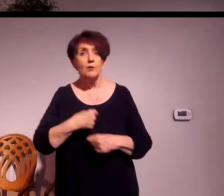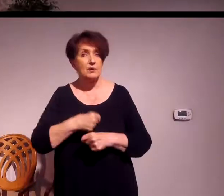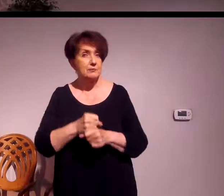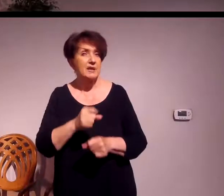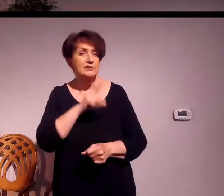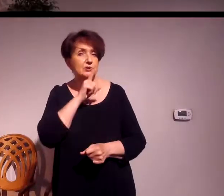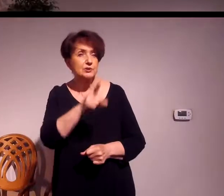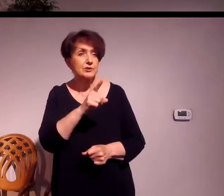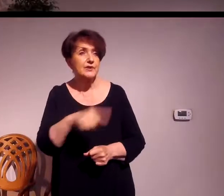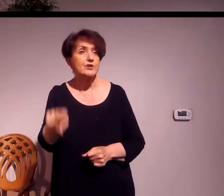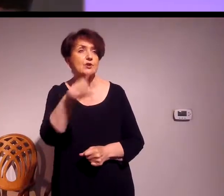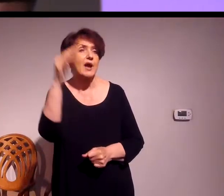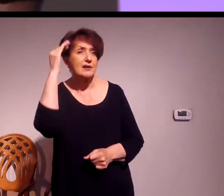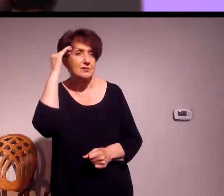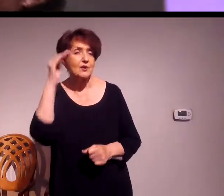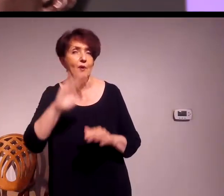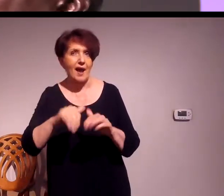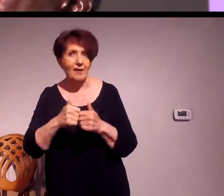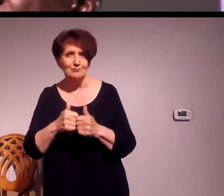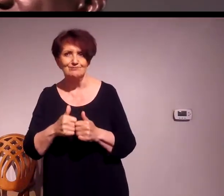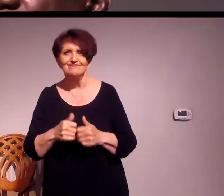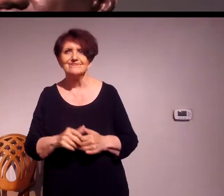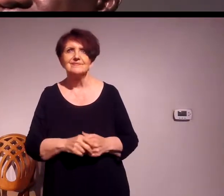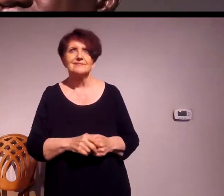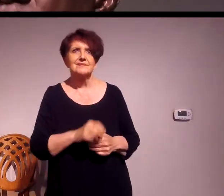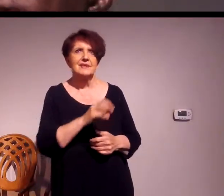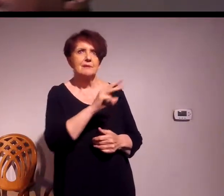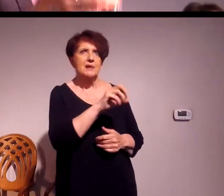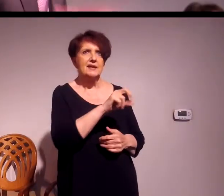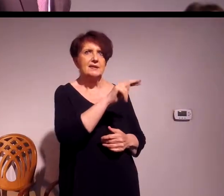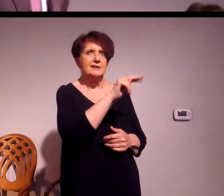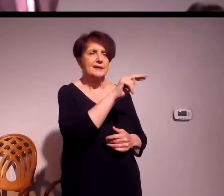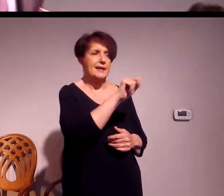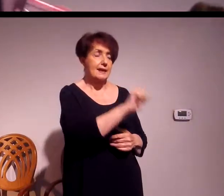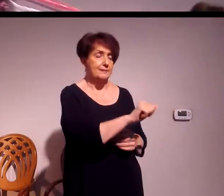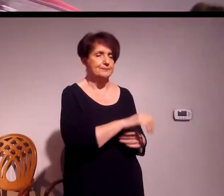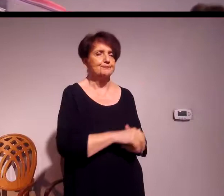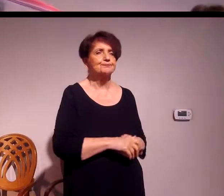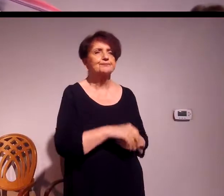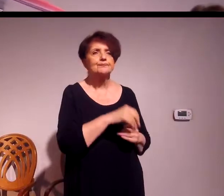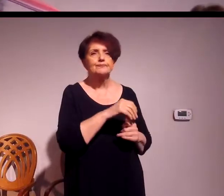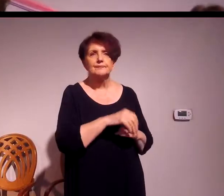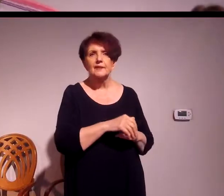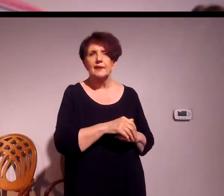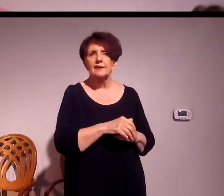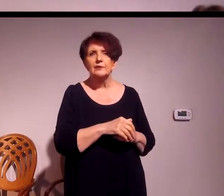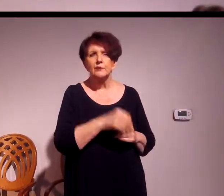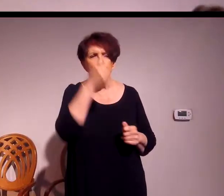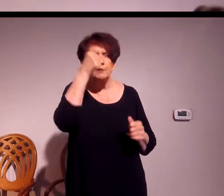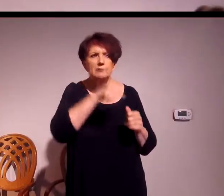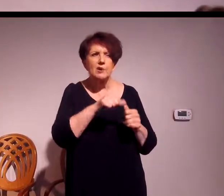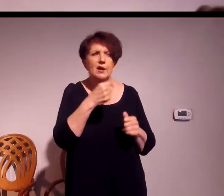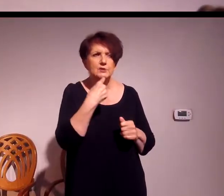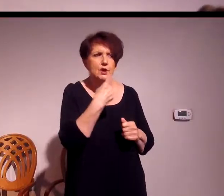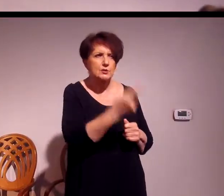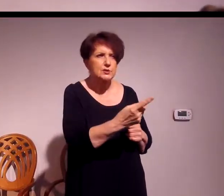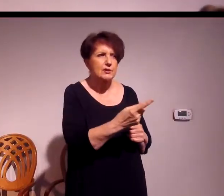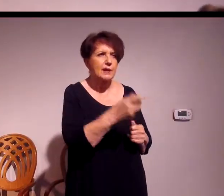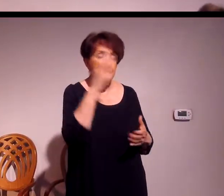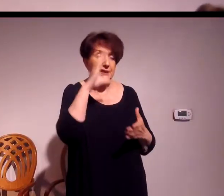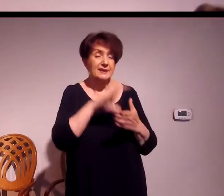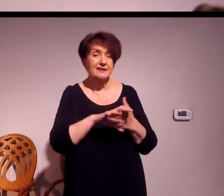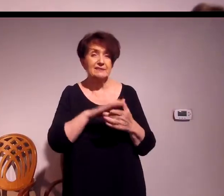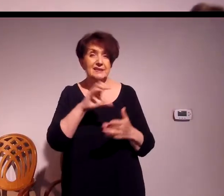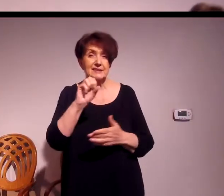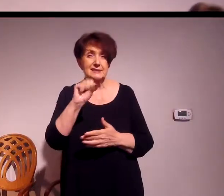guys get it, okay? So what this is, it's a manna bag, okay? And for Remember I told you I believe in that science of mind thing, so